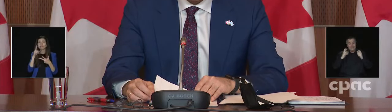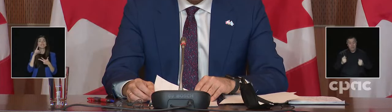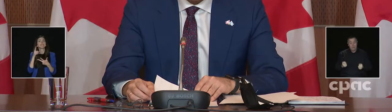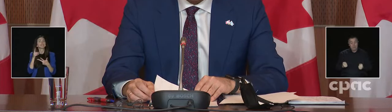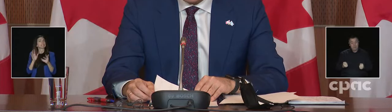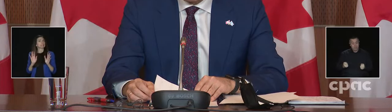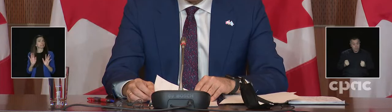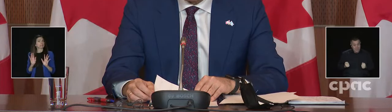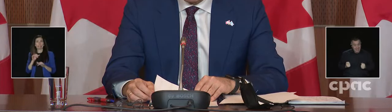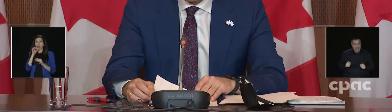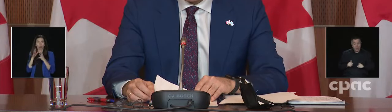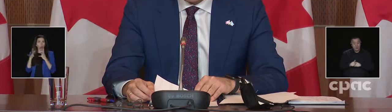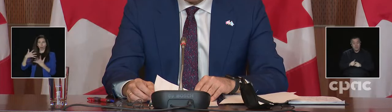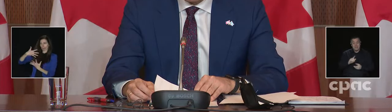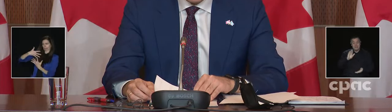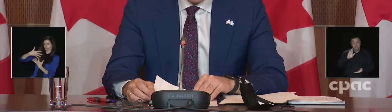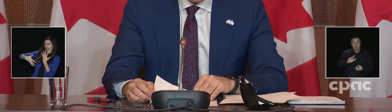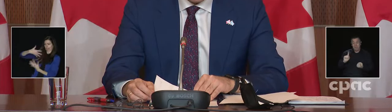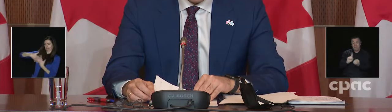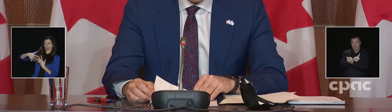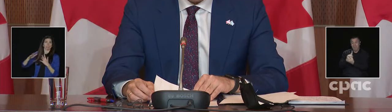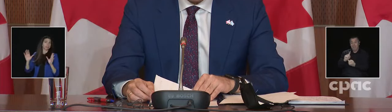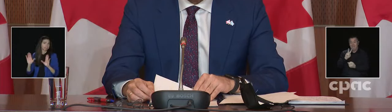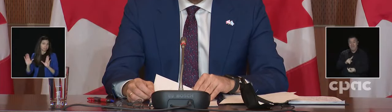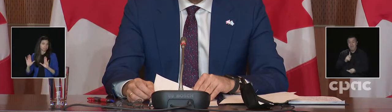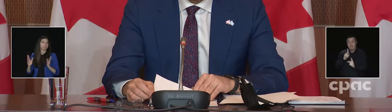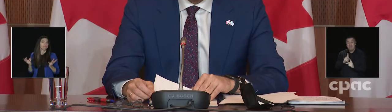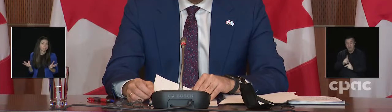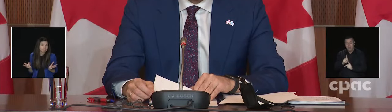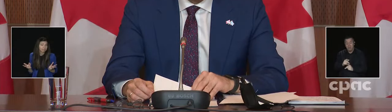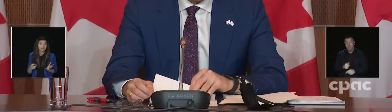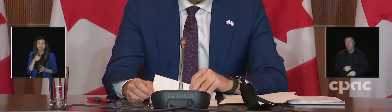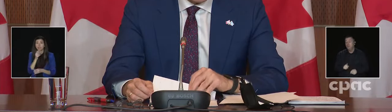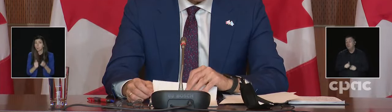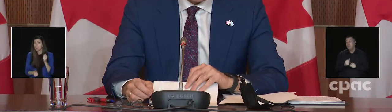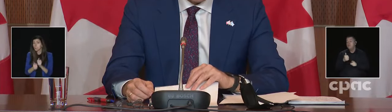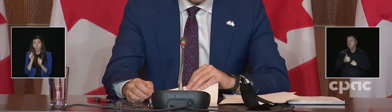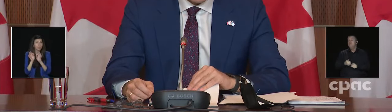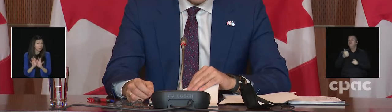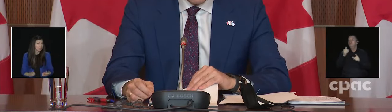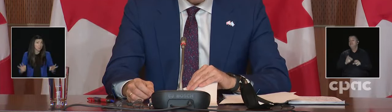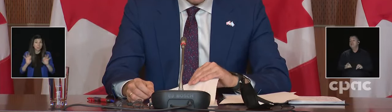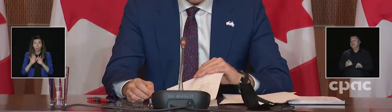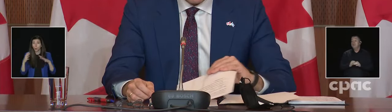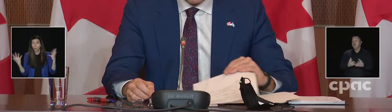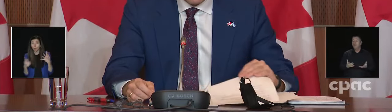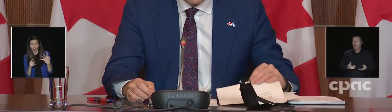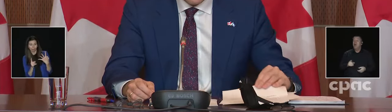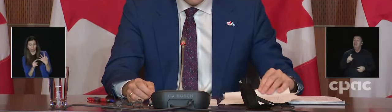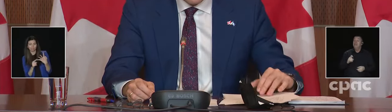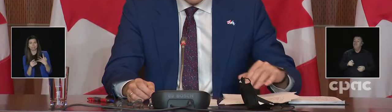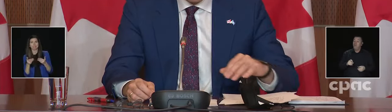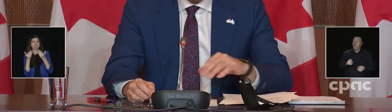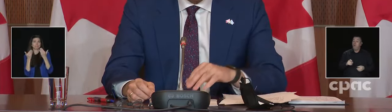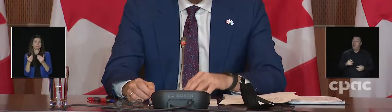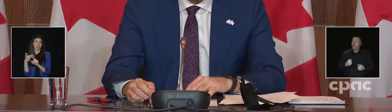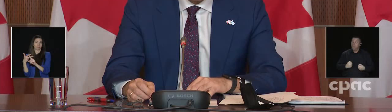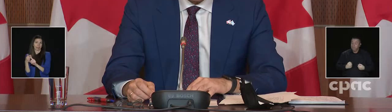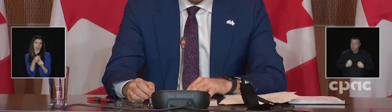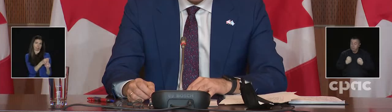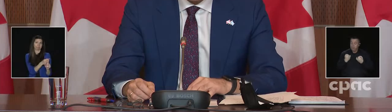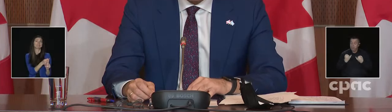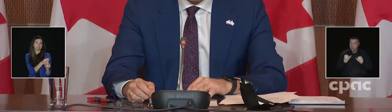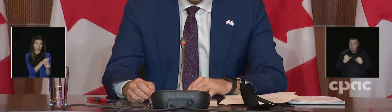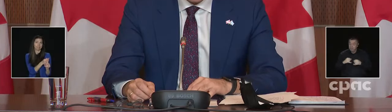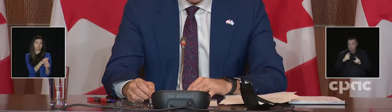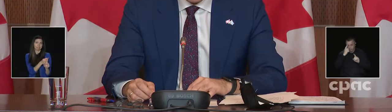contact. And most importantly, D, continue to speed up our vaccination campaign. This is the